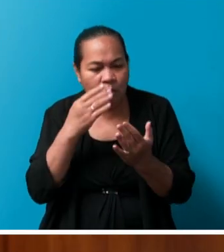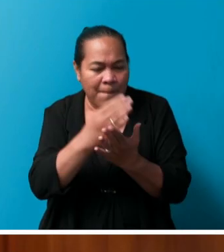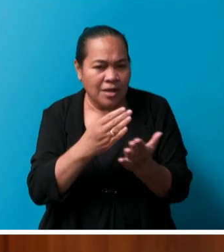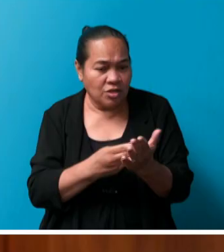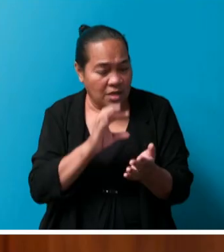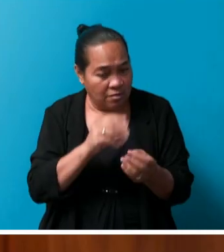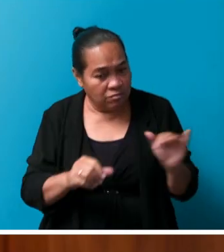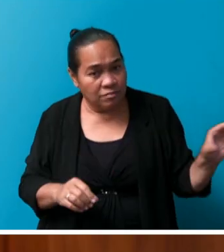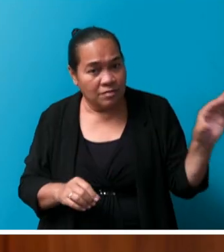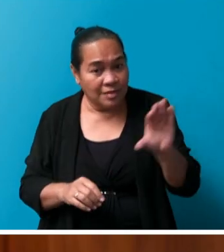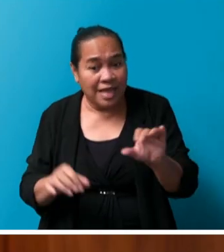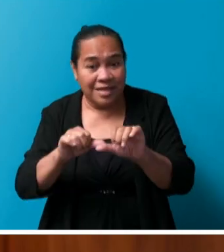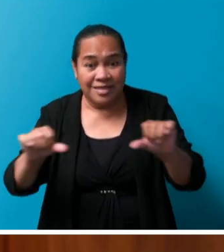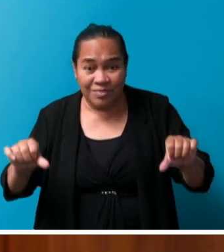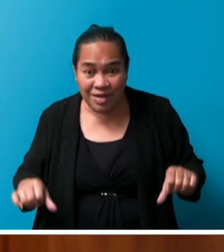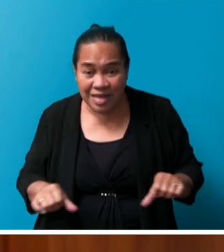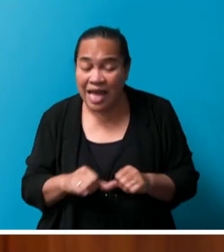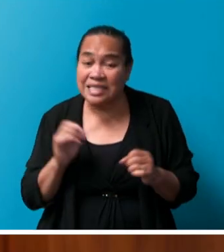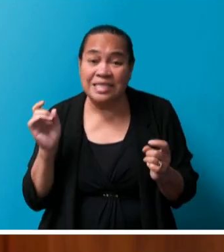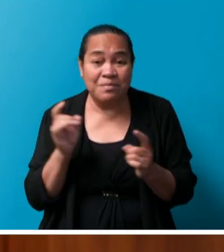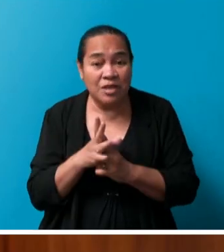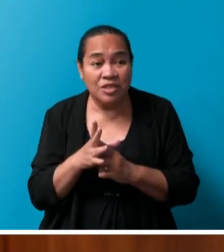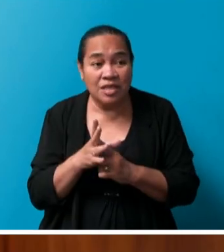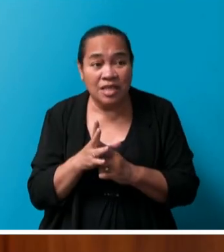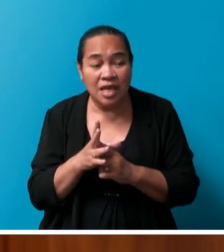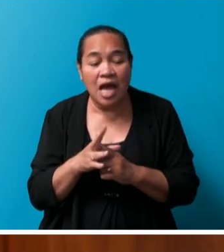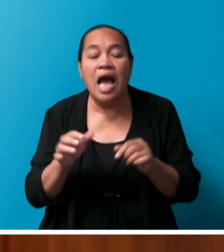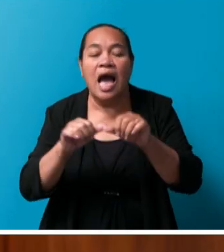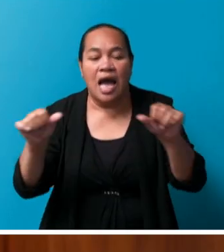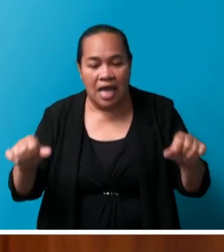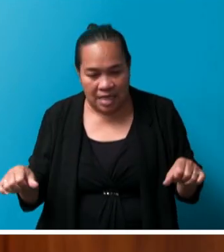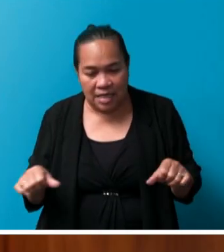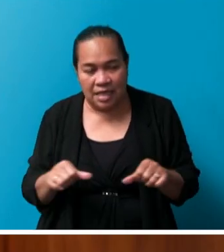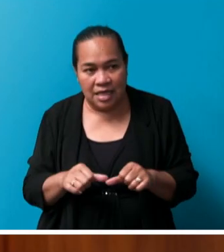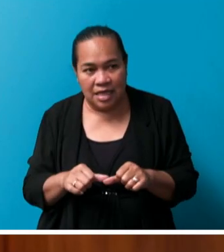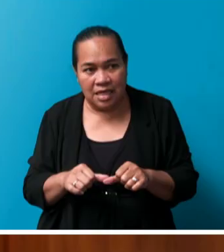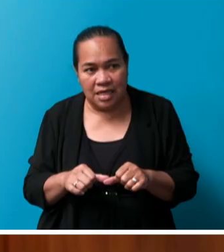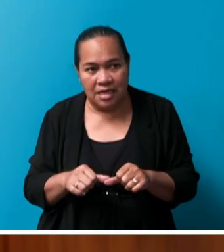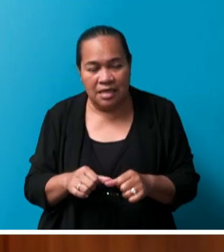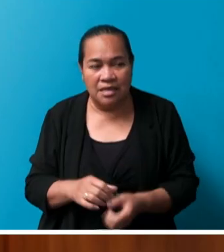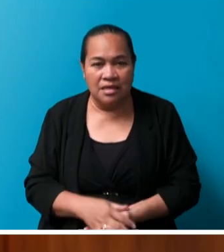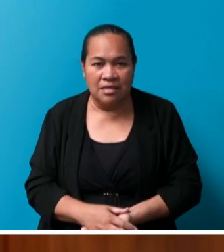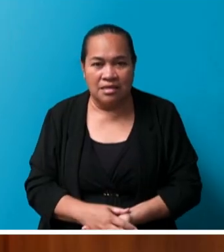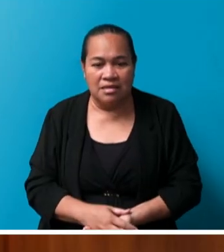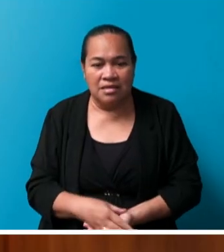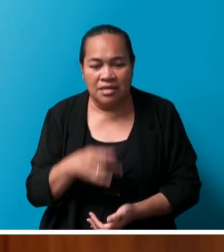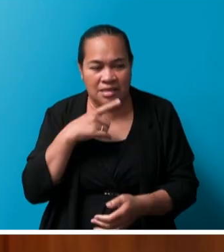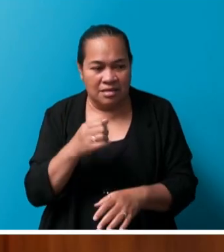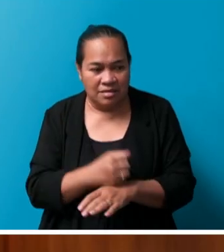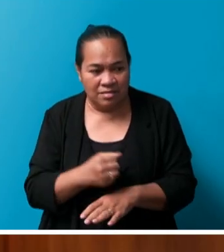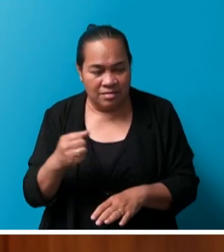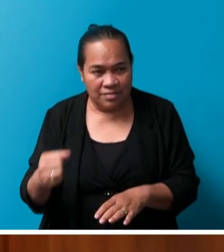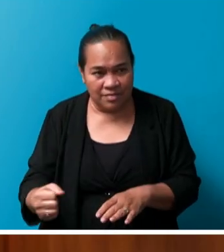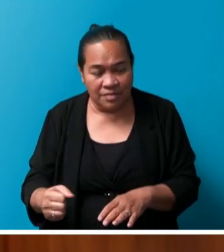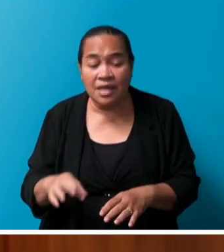Ministry of Agriculture, especially for the Agriculture Marketing Authority and the non-sugar